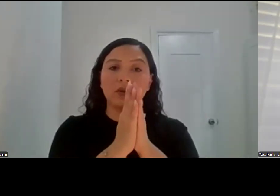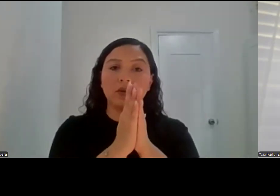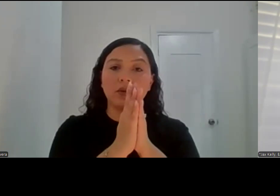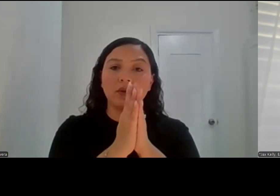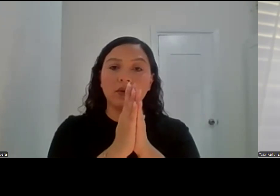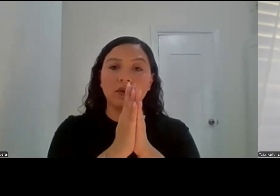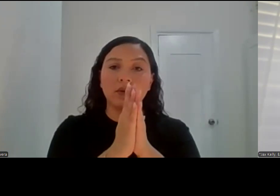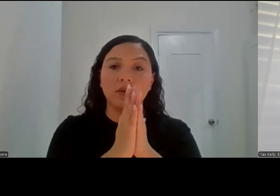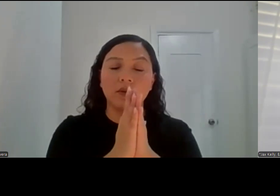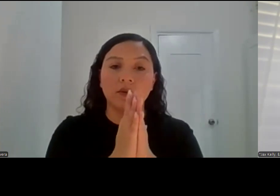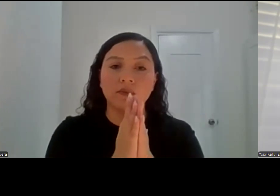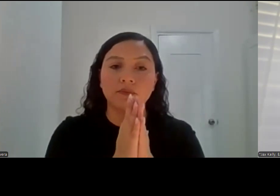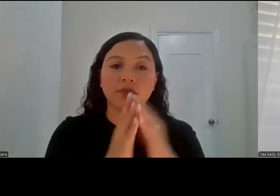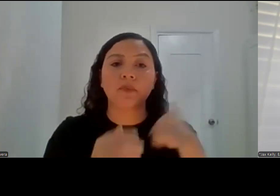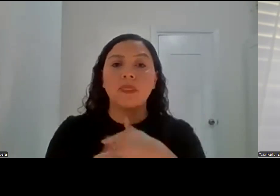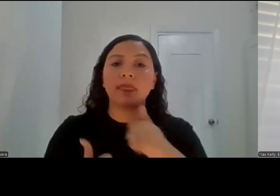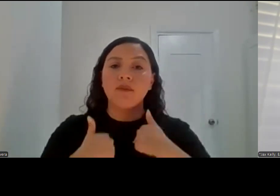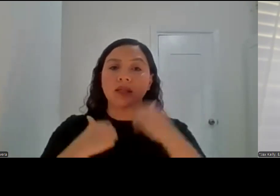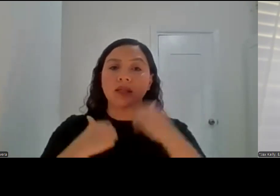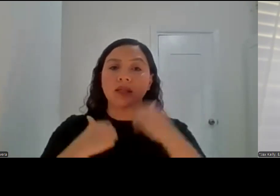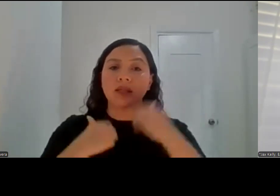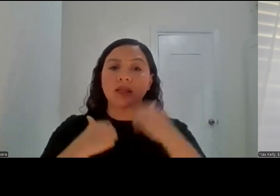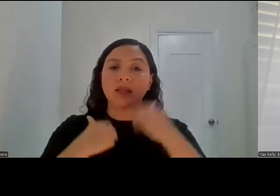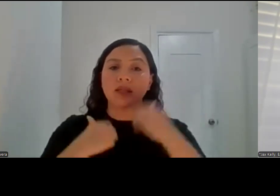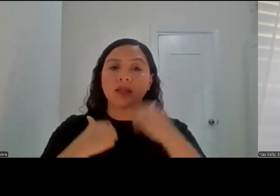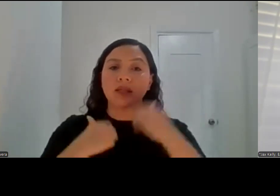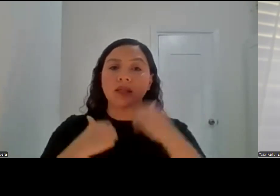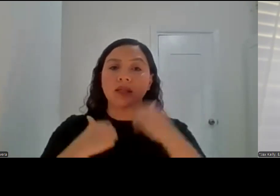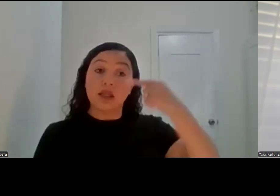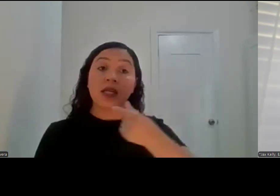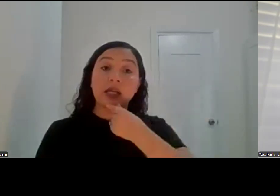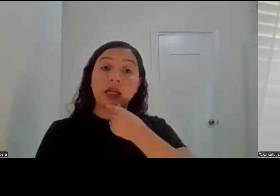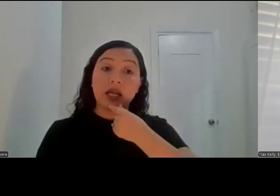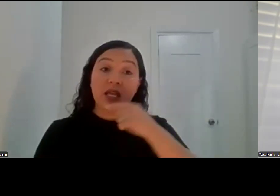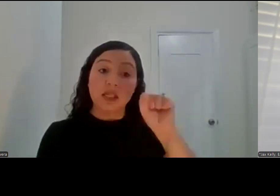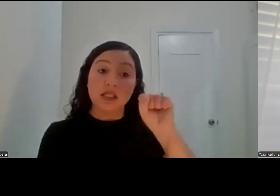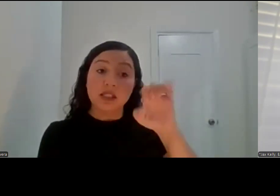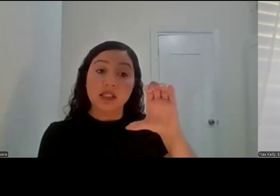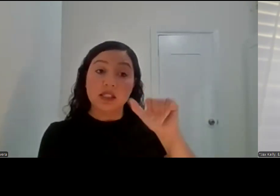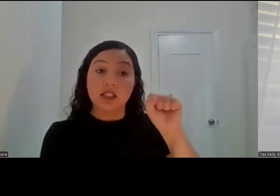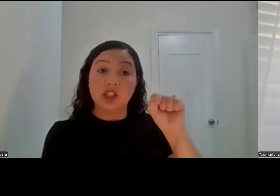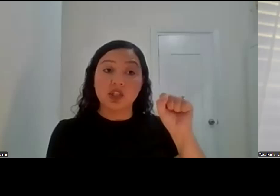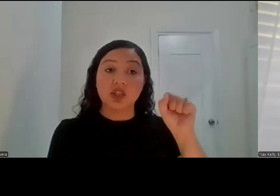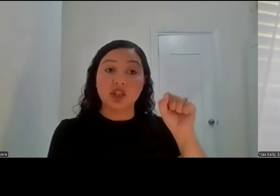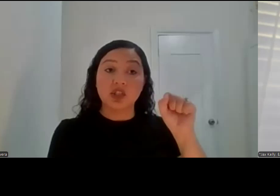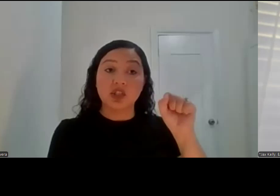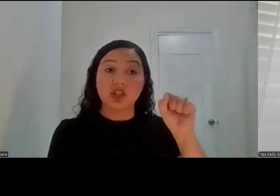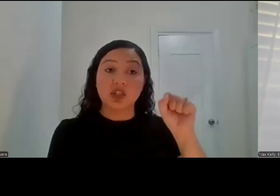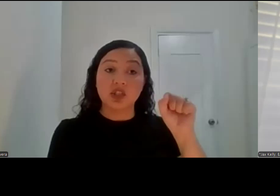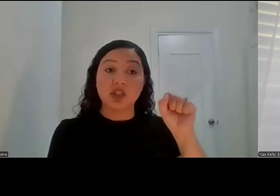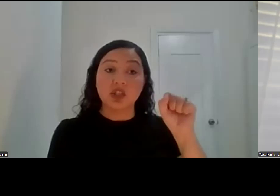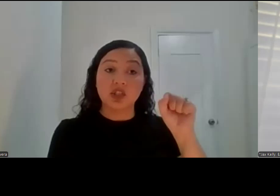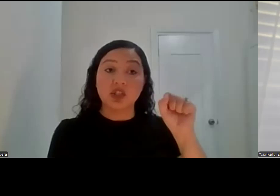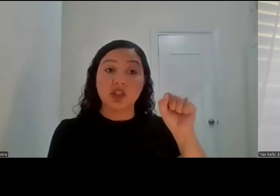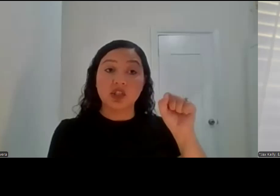experience. I'm a Black, gay, cisgender man over the age of 60, living with HIV since 2006. I'm